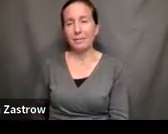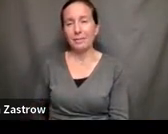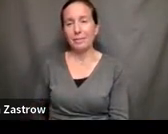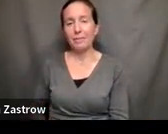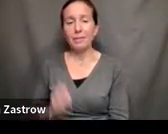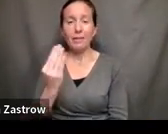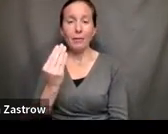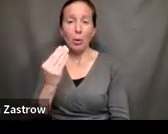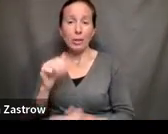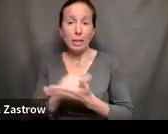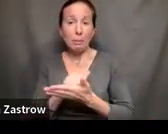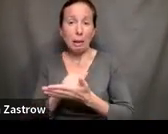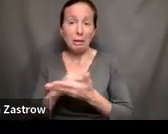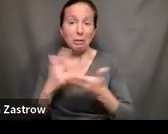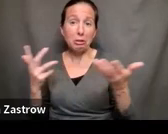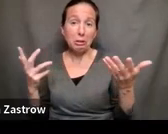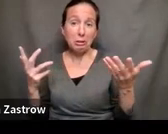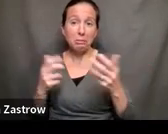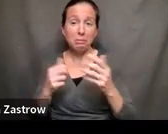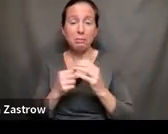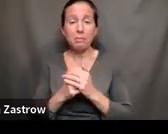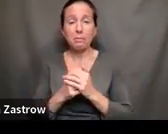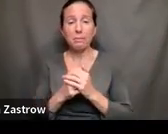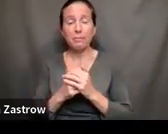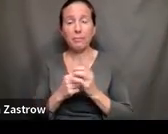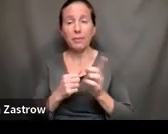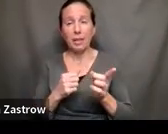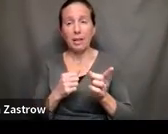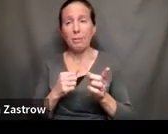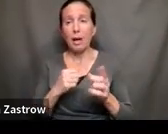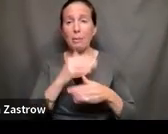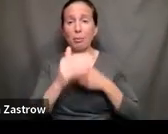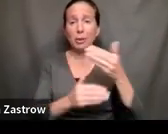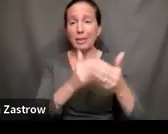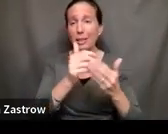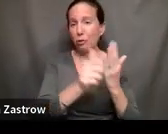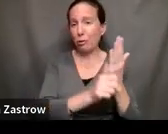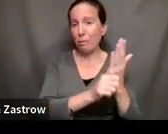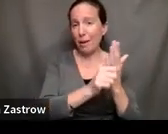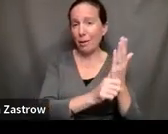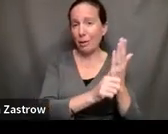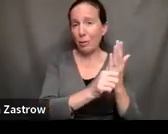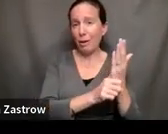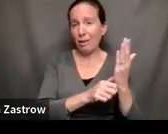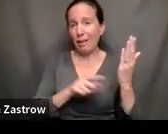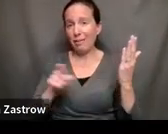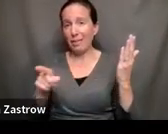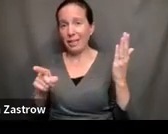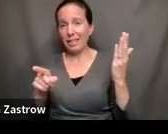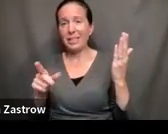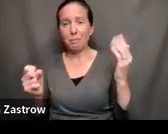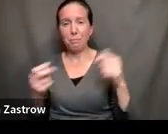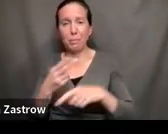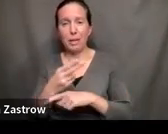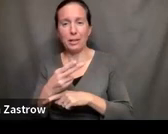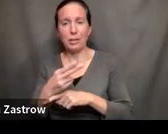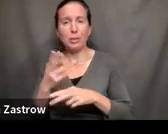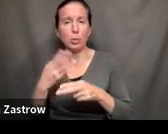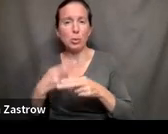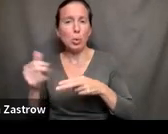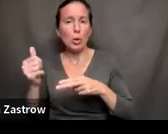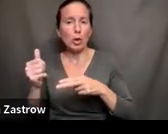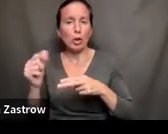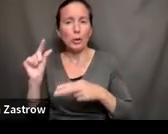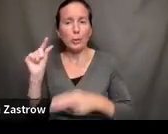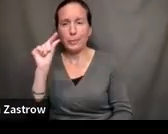14 pages long, but it's smaller than the procedural manual, and it gives you everything that we look at when we come on site and what makes those